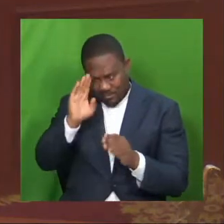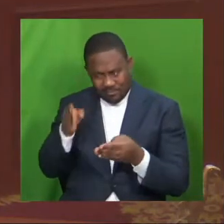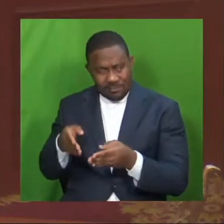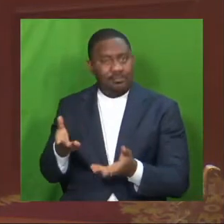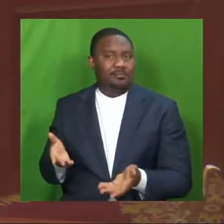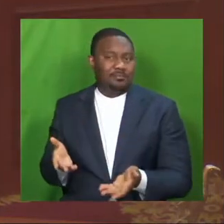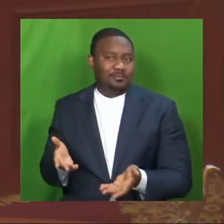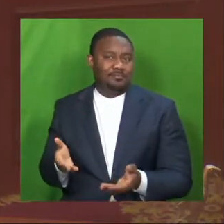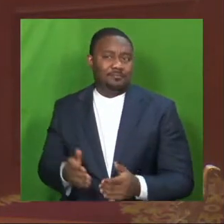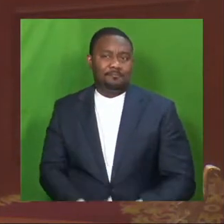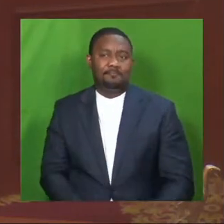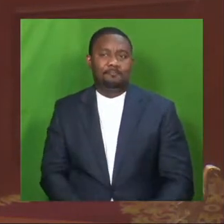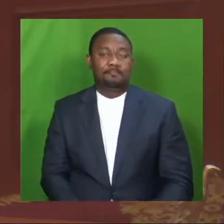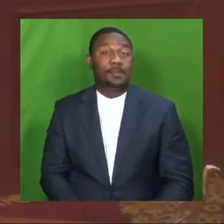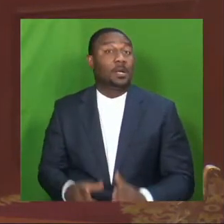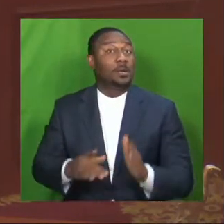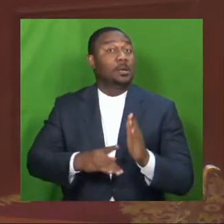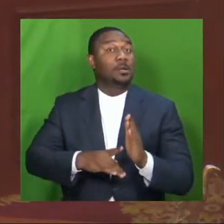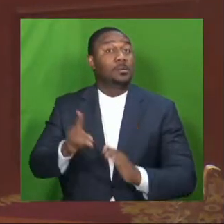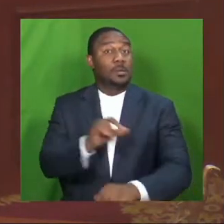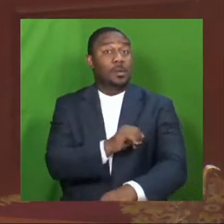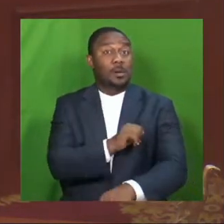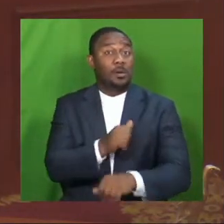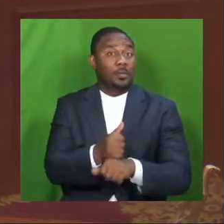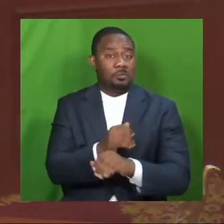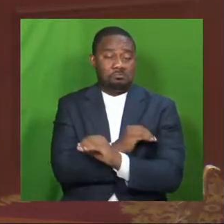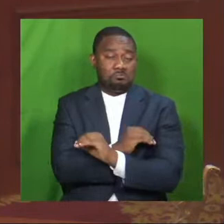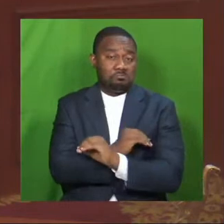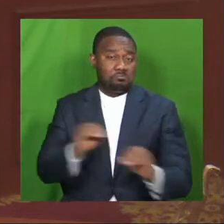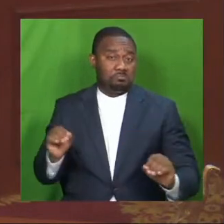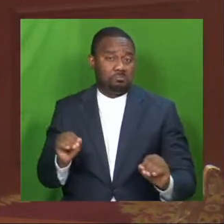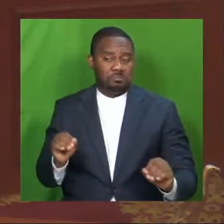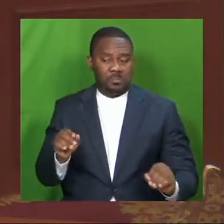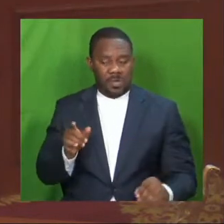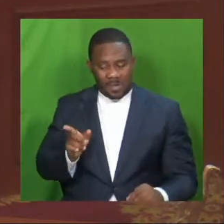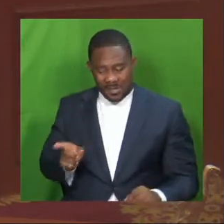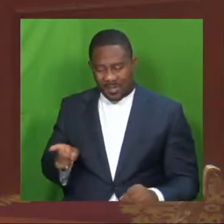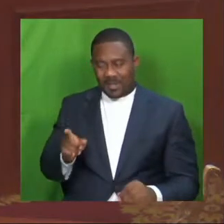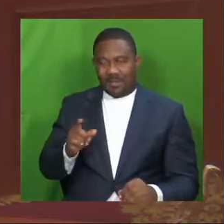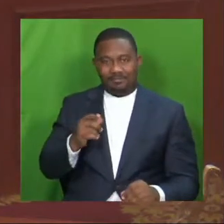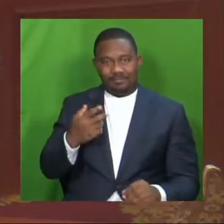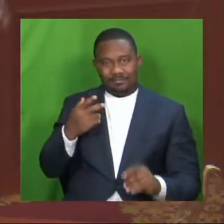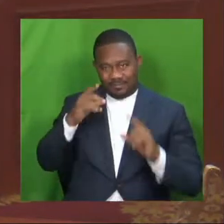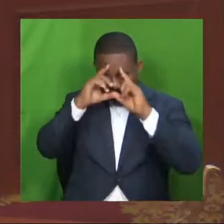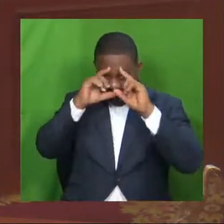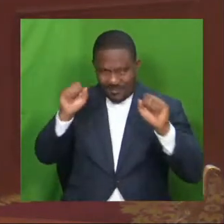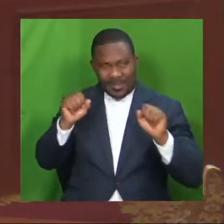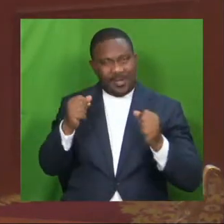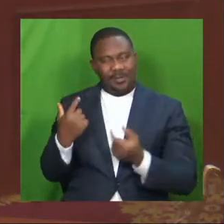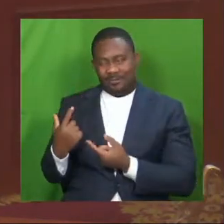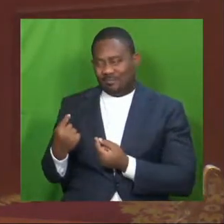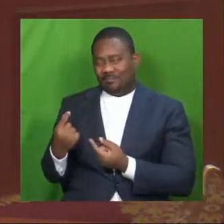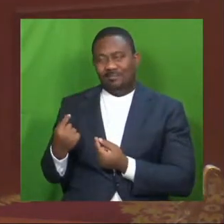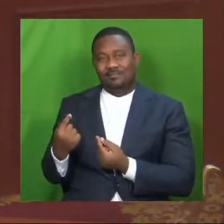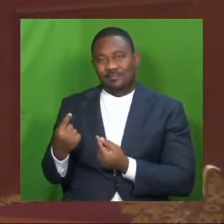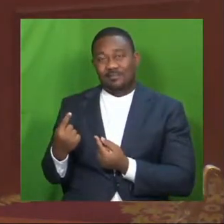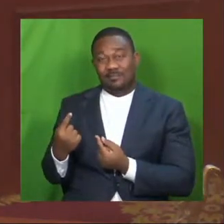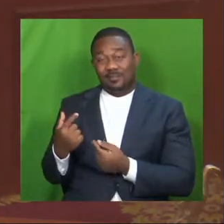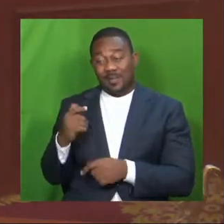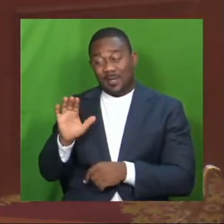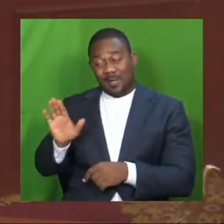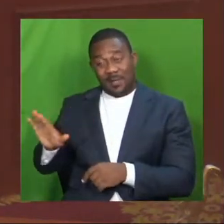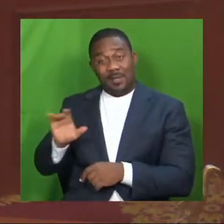no comment on Development Authority. What the President sought to do, Mr. Speaker, his State of the